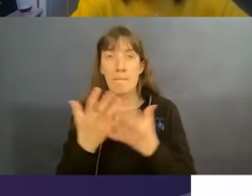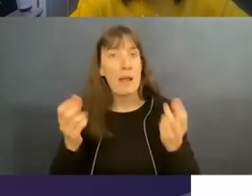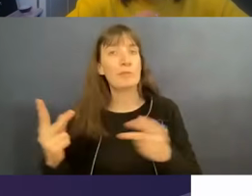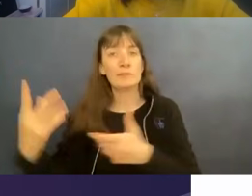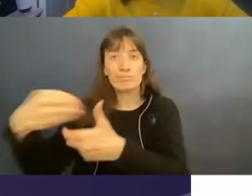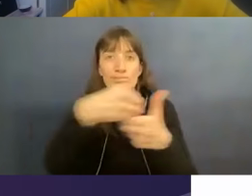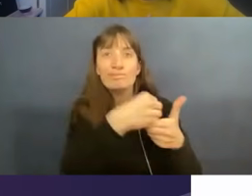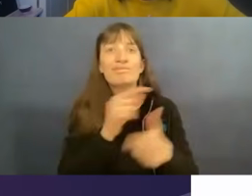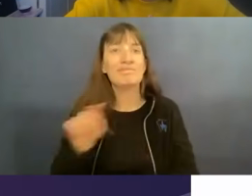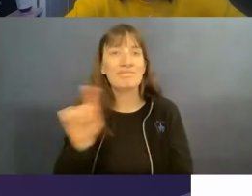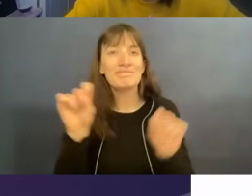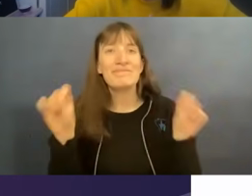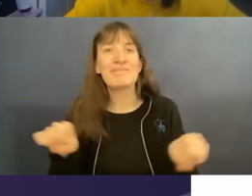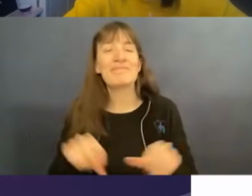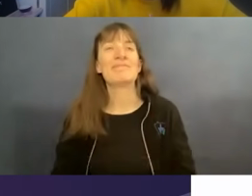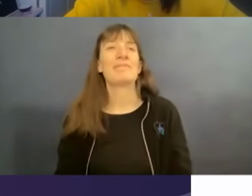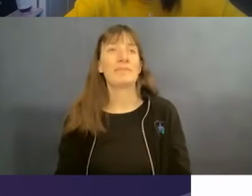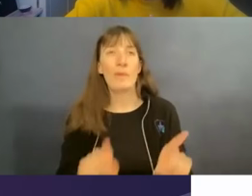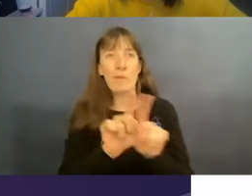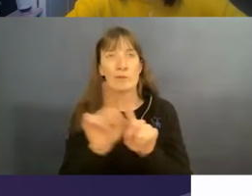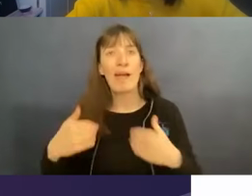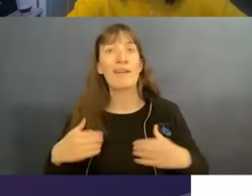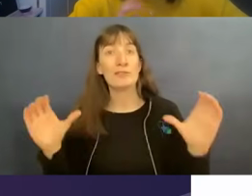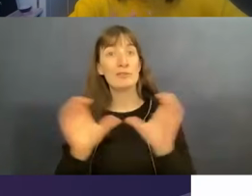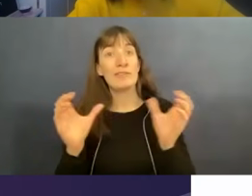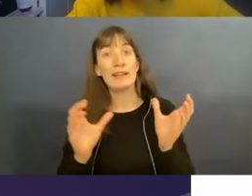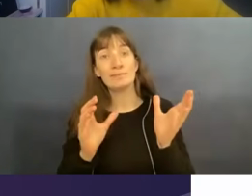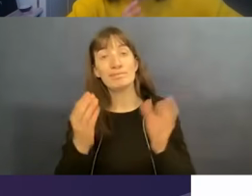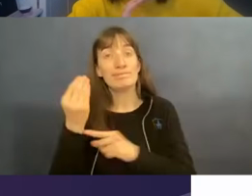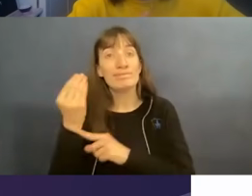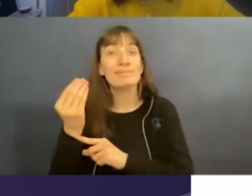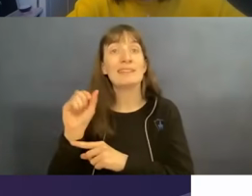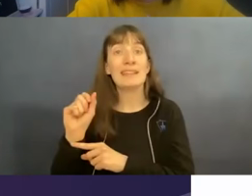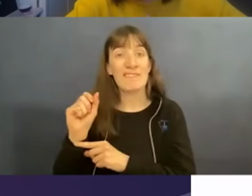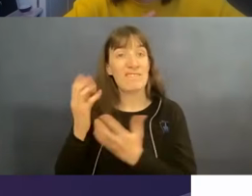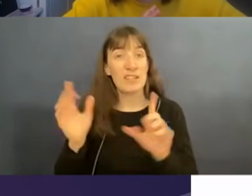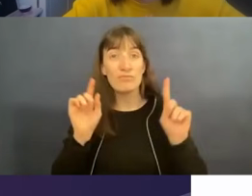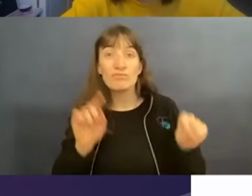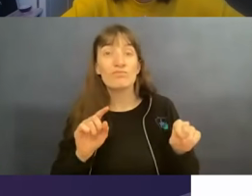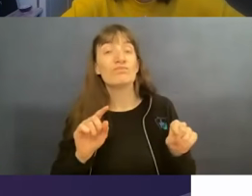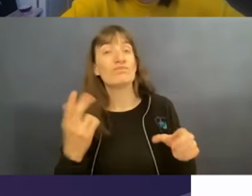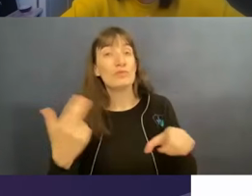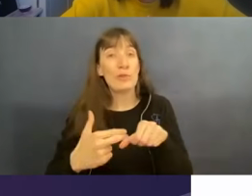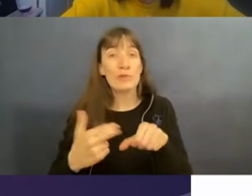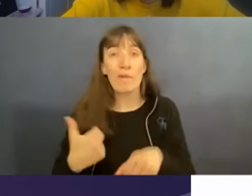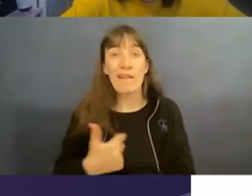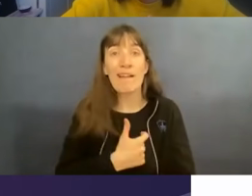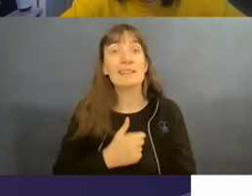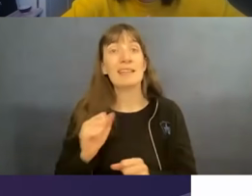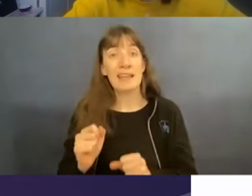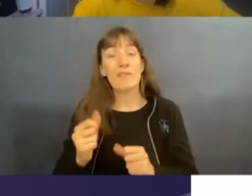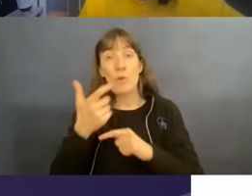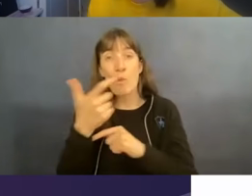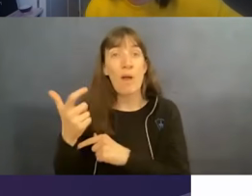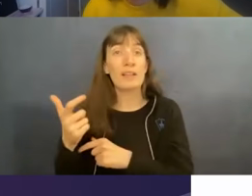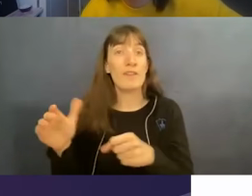will also be offering certificates of attendance if you attend live or even watch the entire thing on our YouTube channel as well